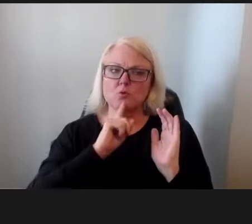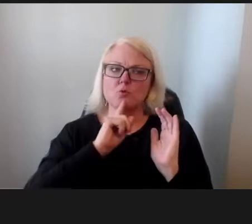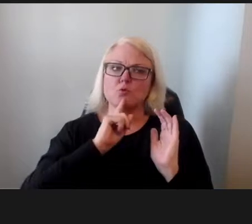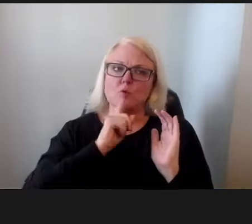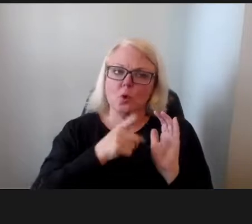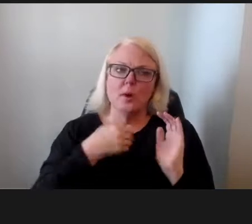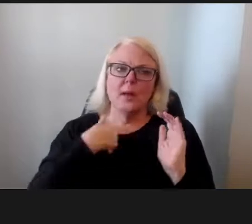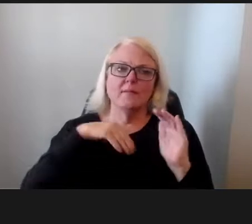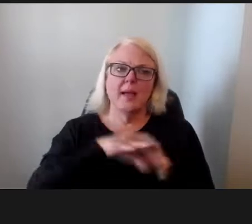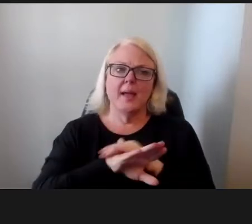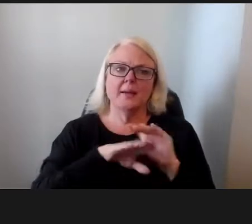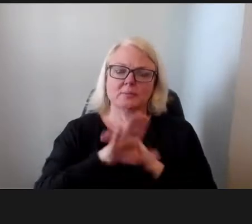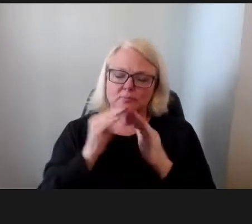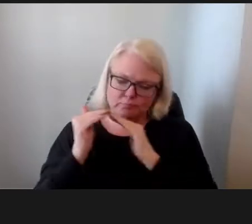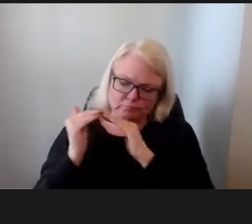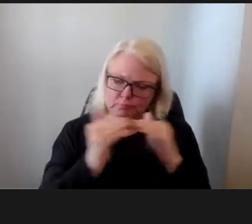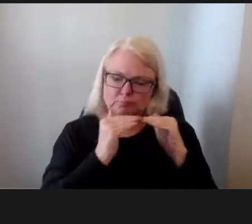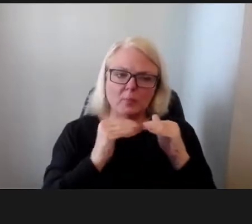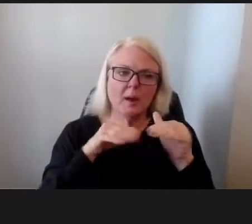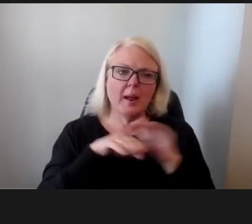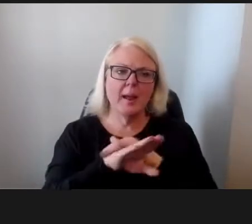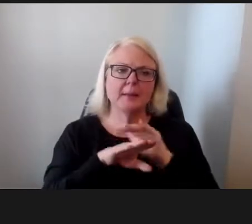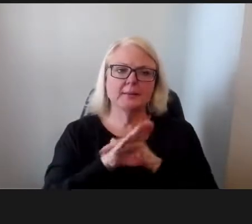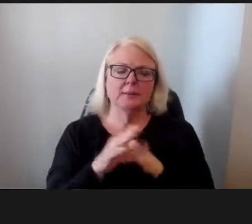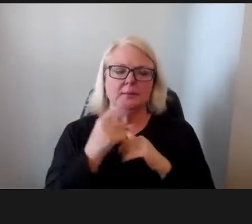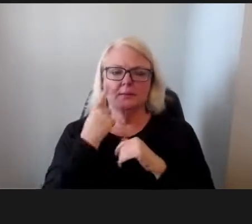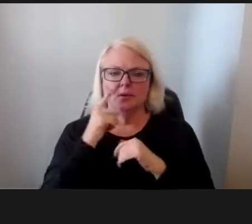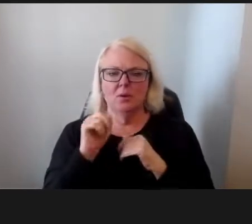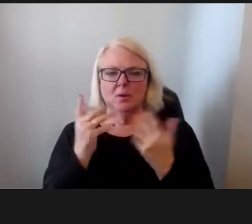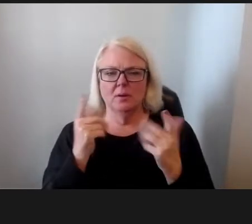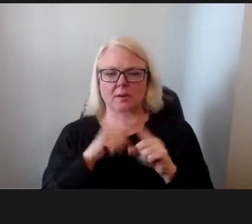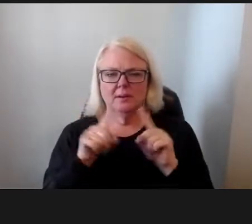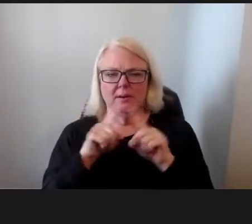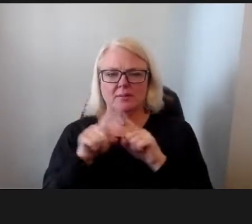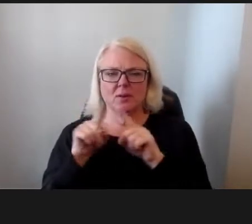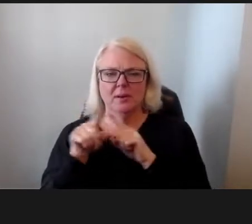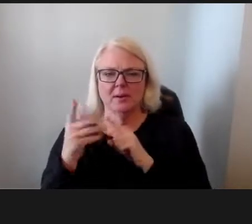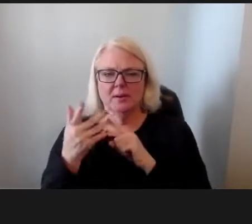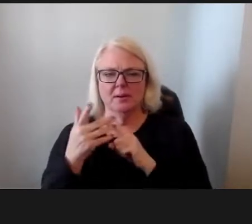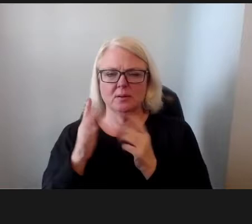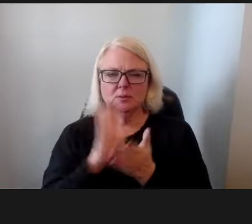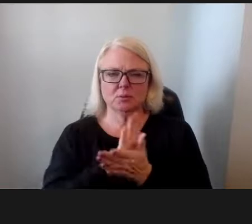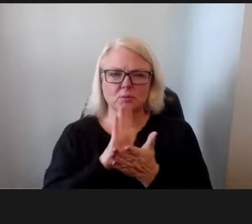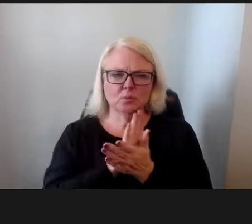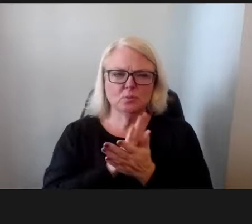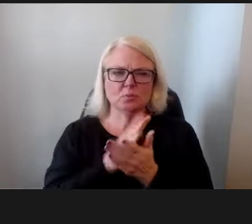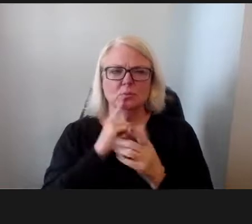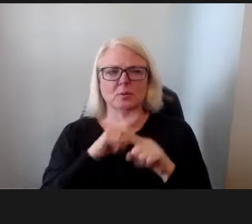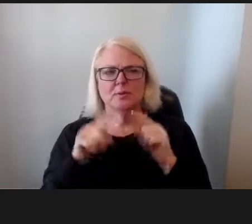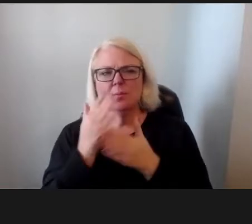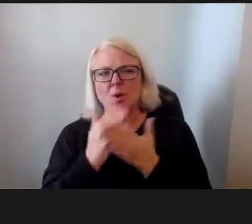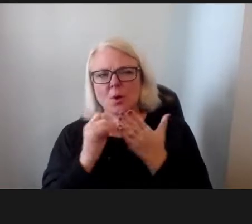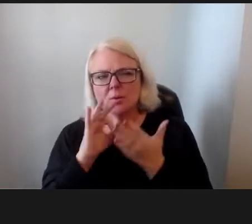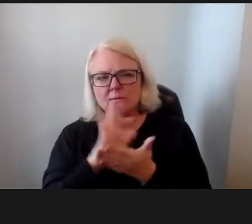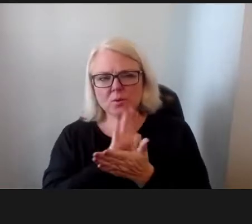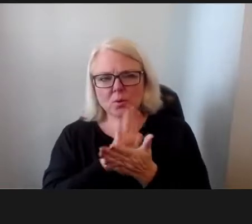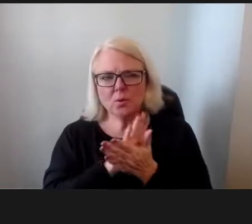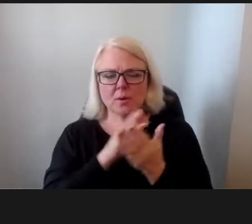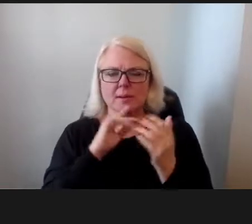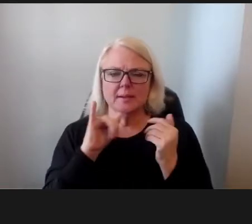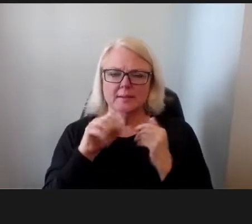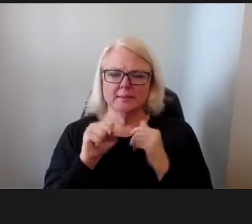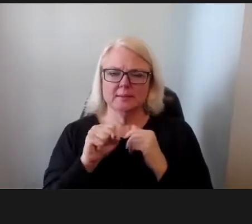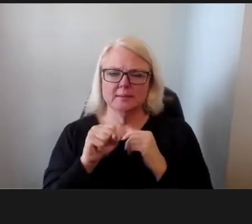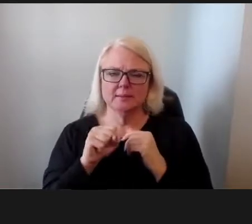access, equitable access to different schools, different parts of schools, is it